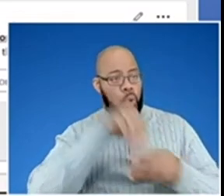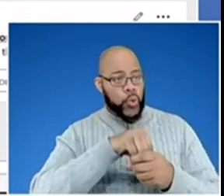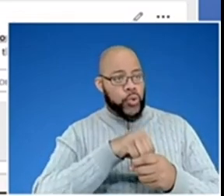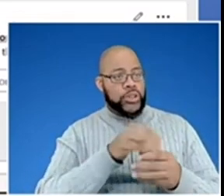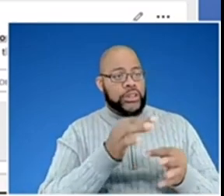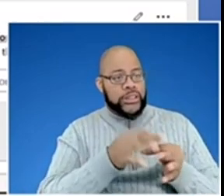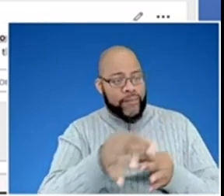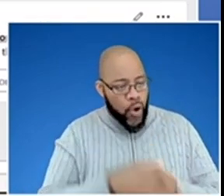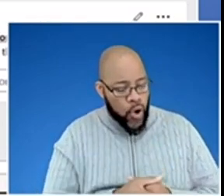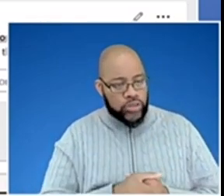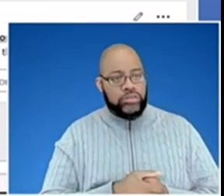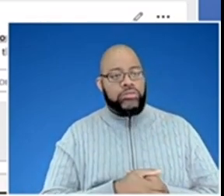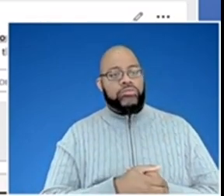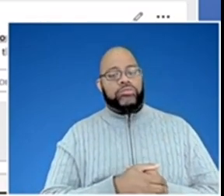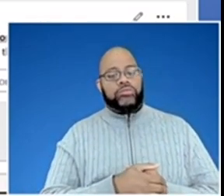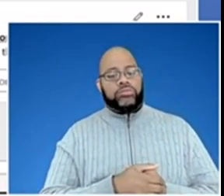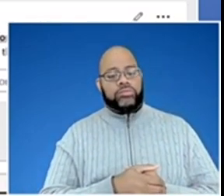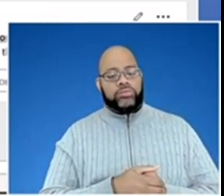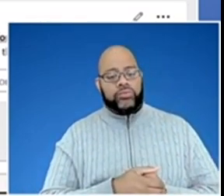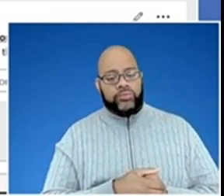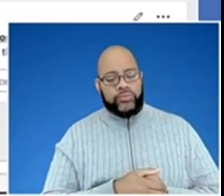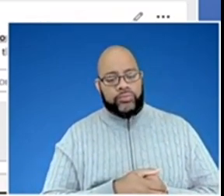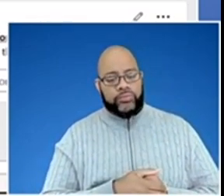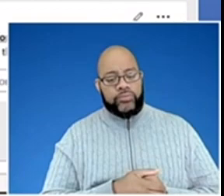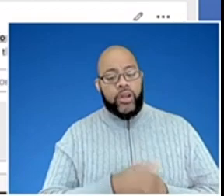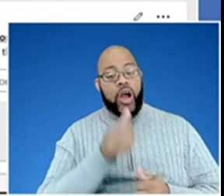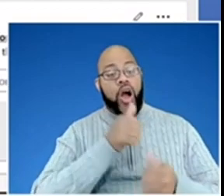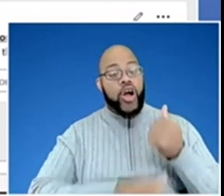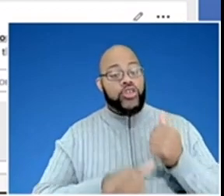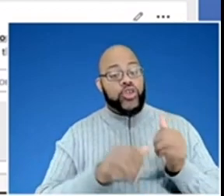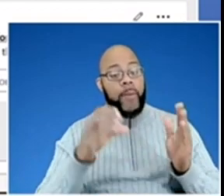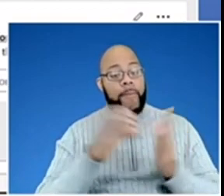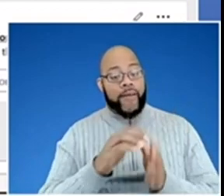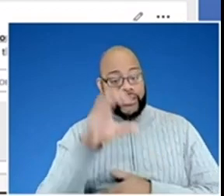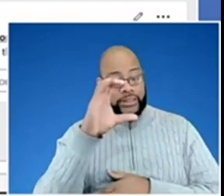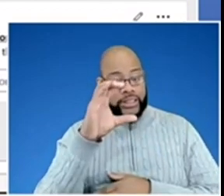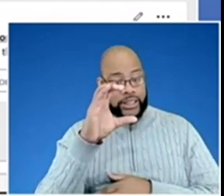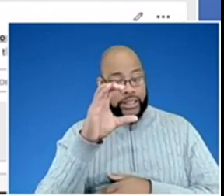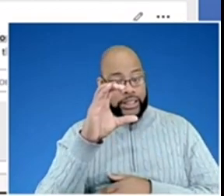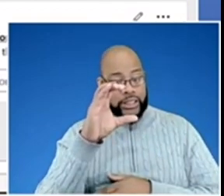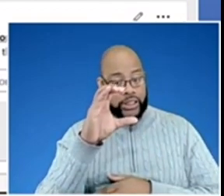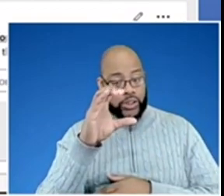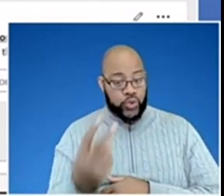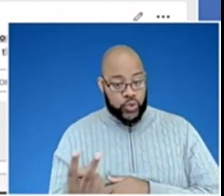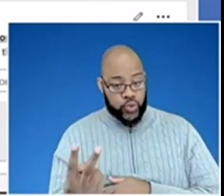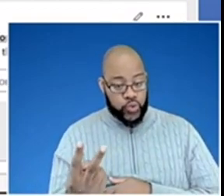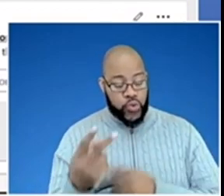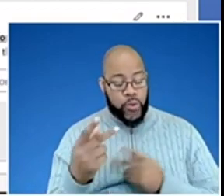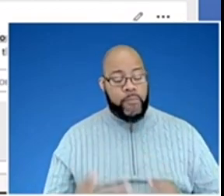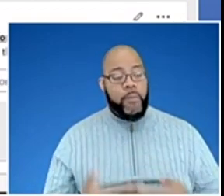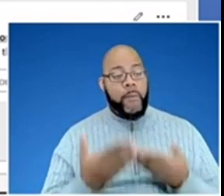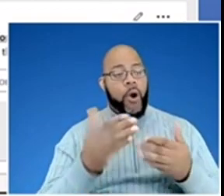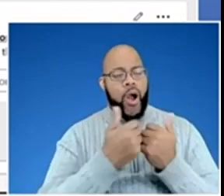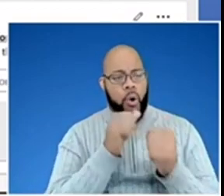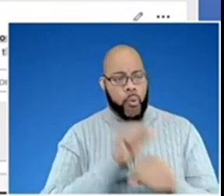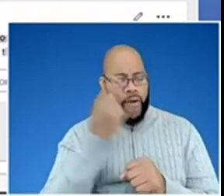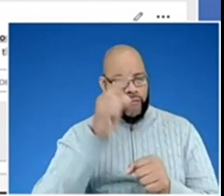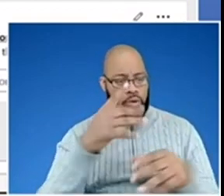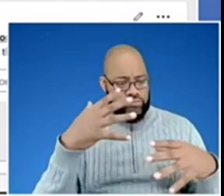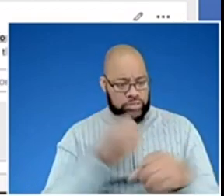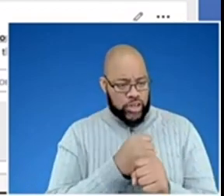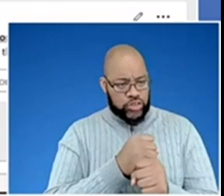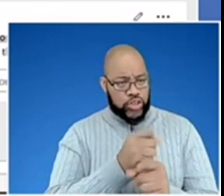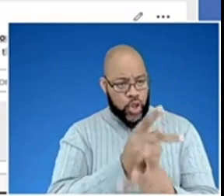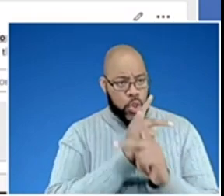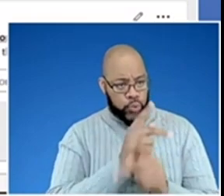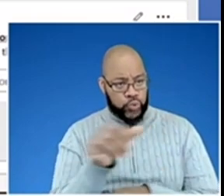et cetera. Under proposed paragraph C2, we propose how this works for consolidation loans as